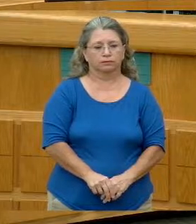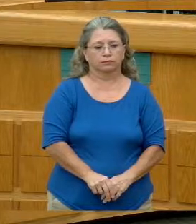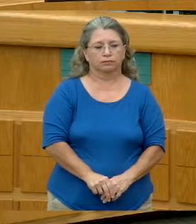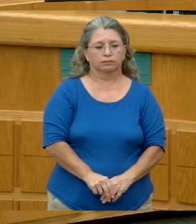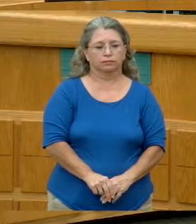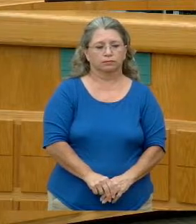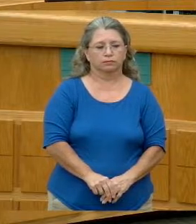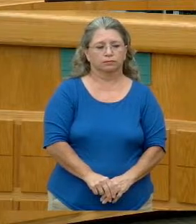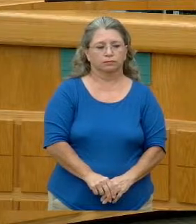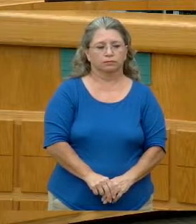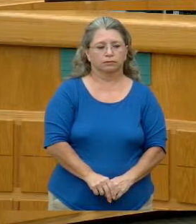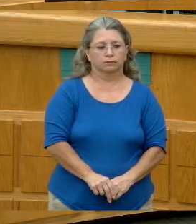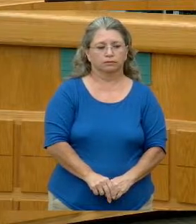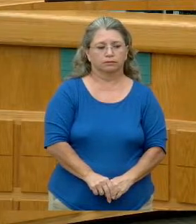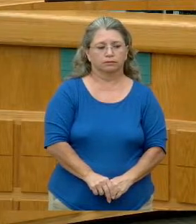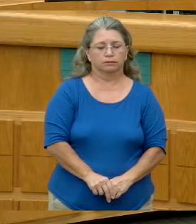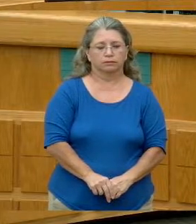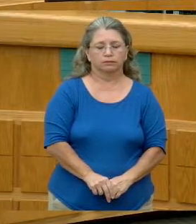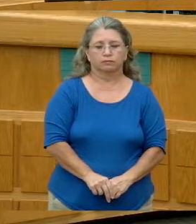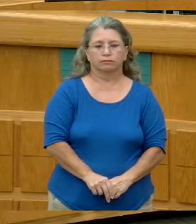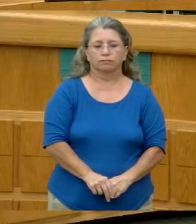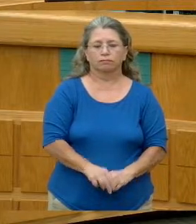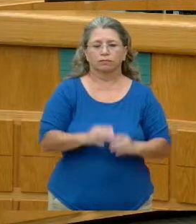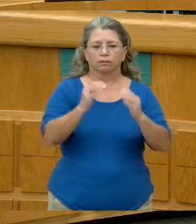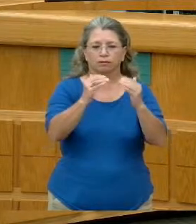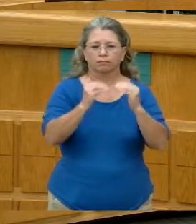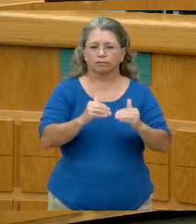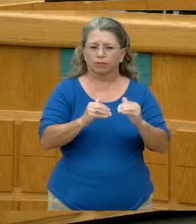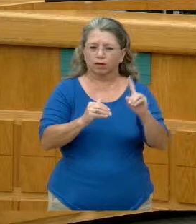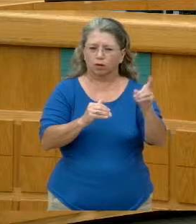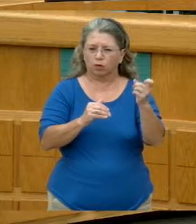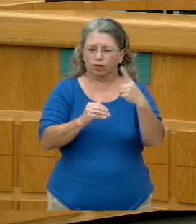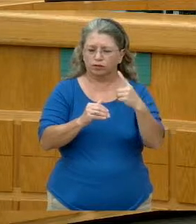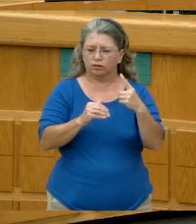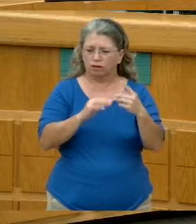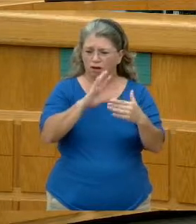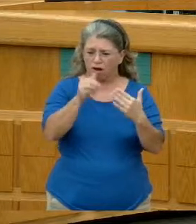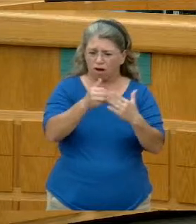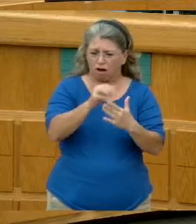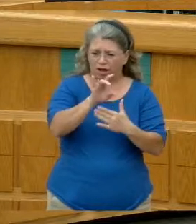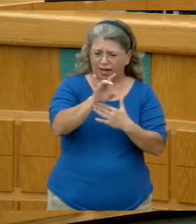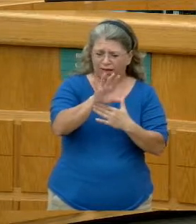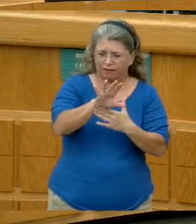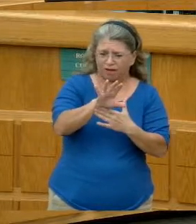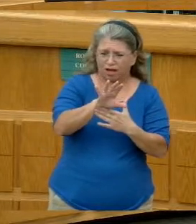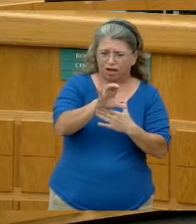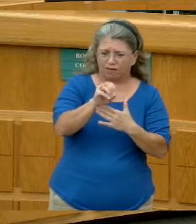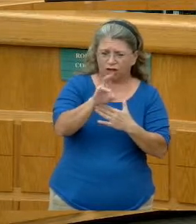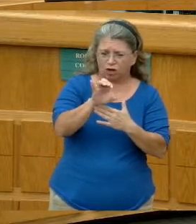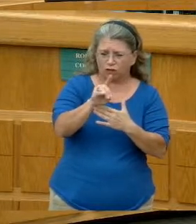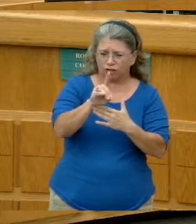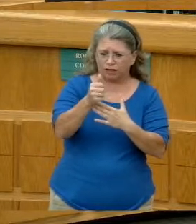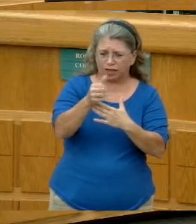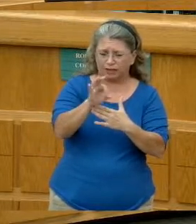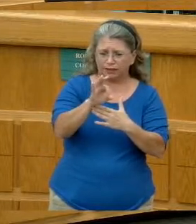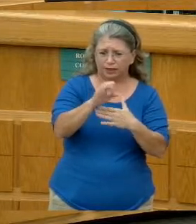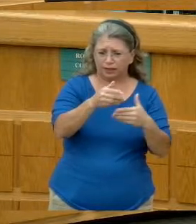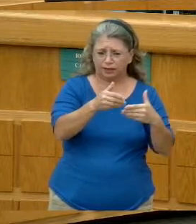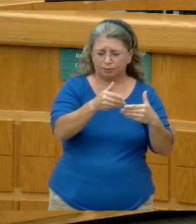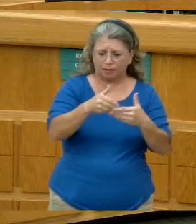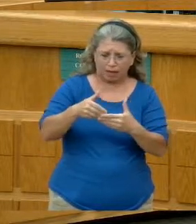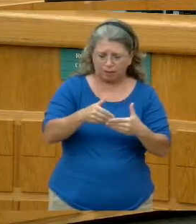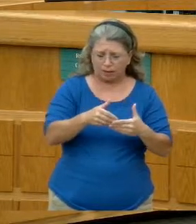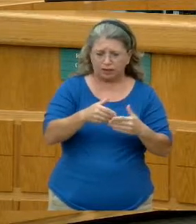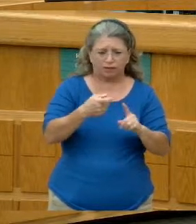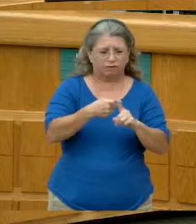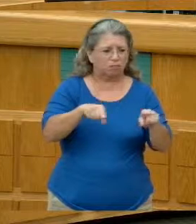2 años todavía. Were all 85 COVID-19 positive babies from the same place, from the same daycare, from the